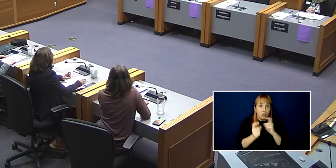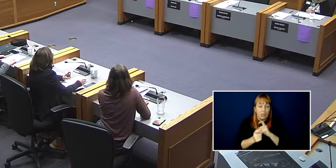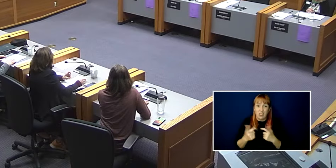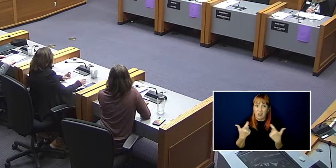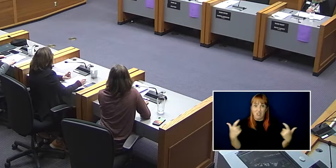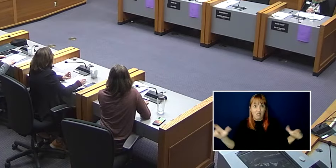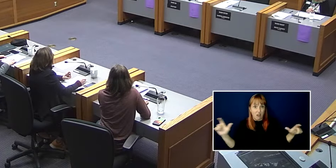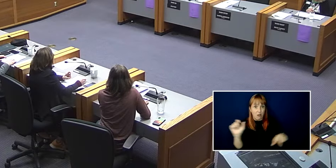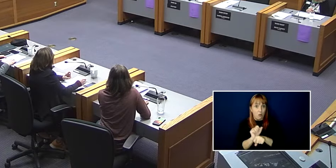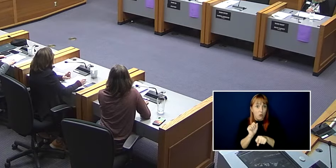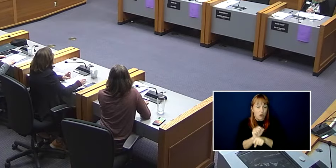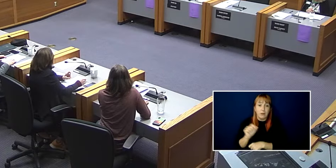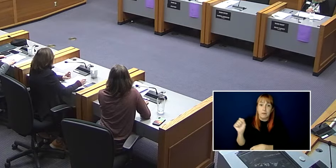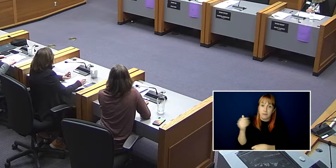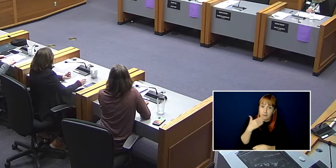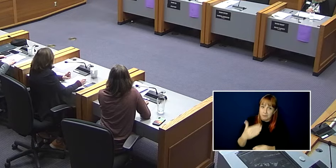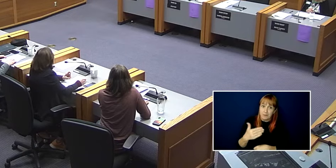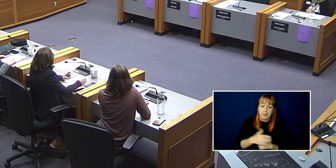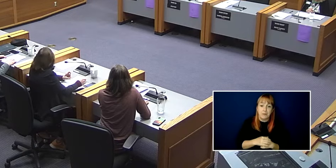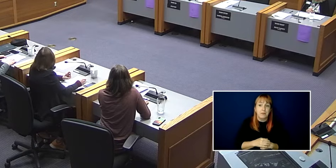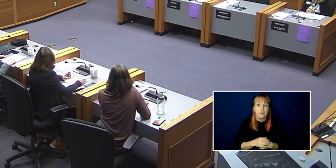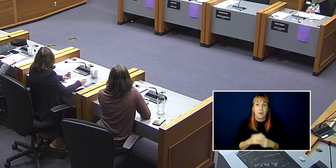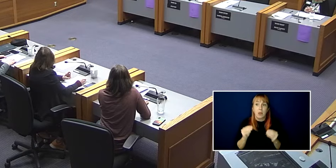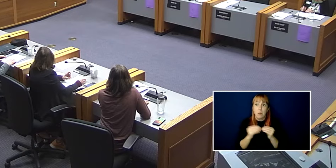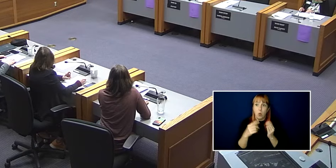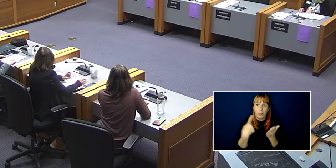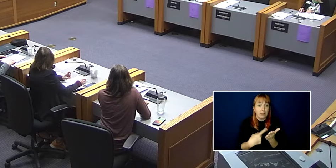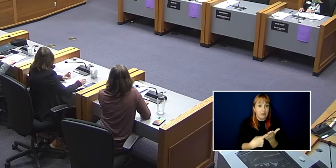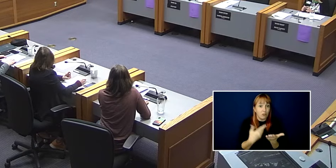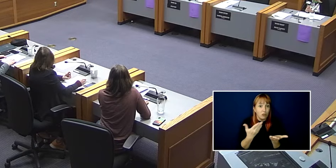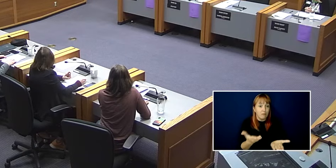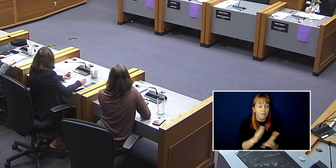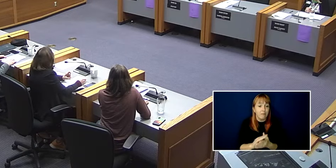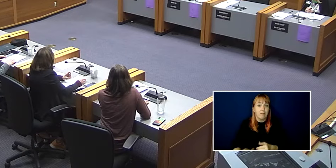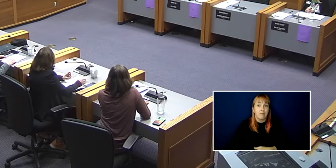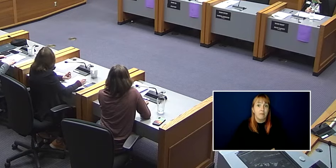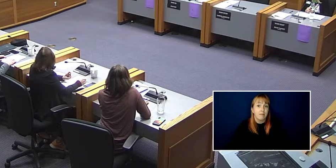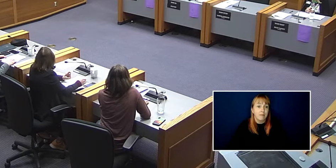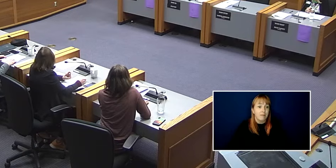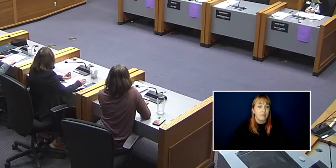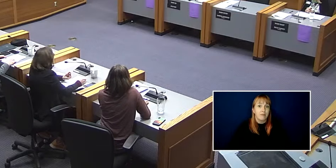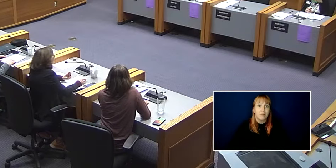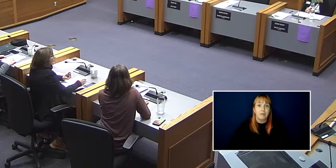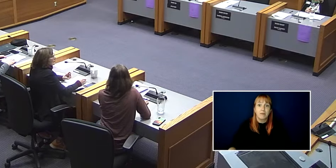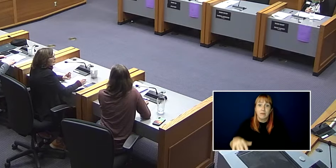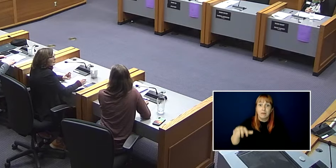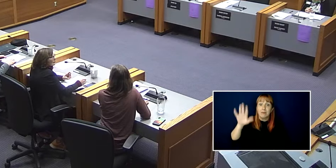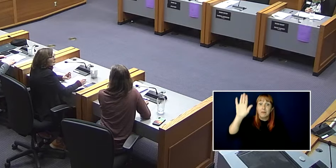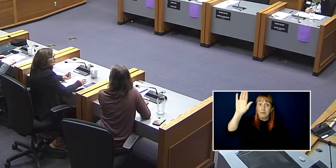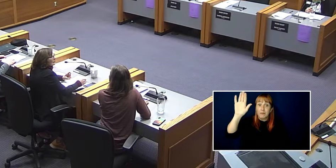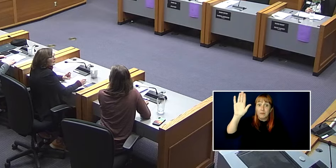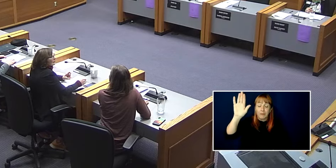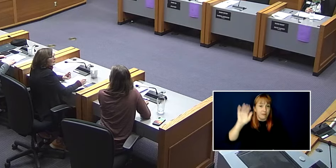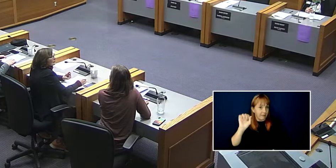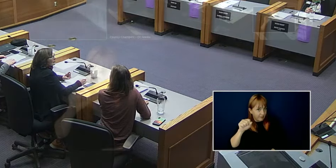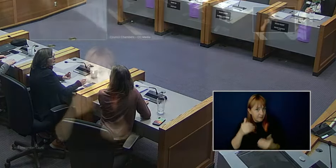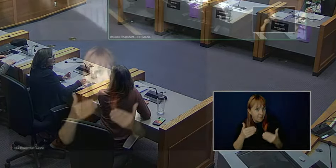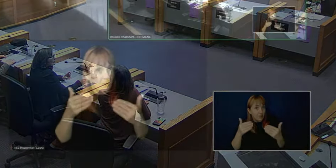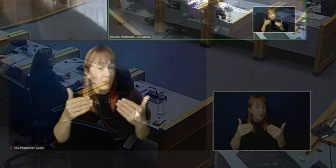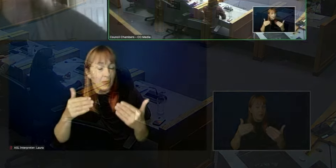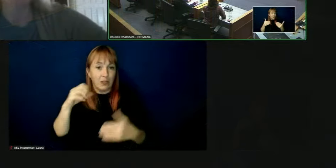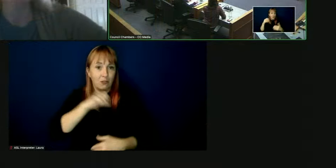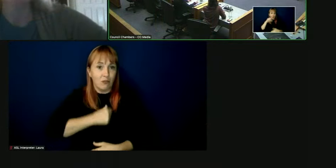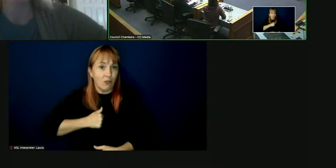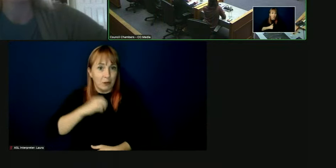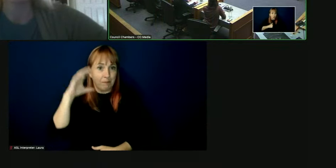Thank you. Further discussion? Yes, right. Mr. Mayor? Yes, go ahead, Councillor. Sorry, I didn't see your